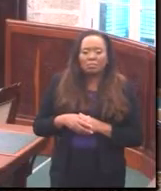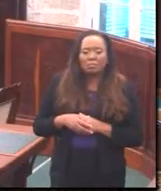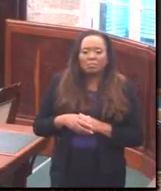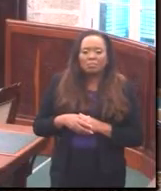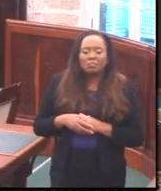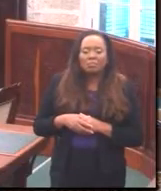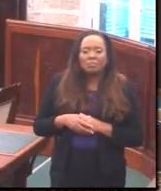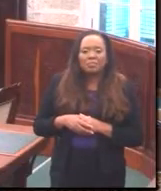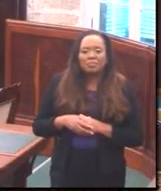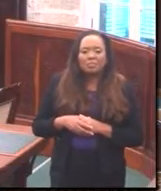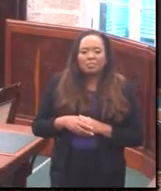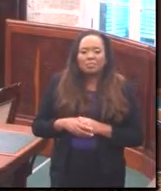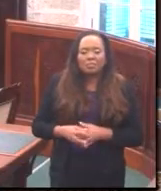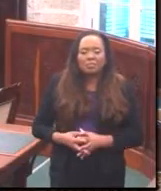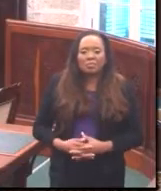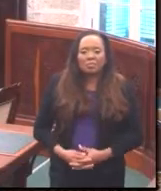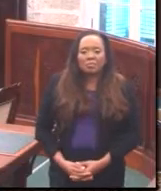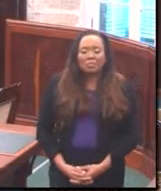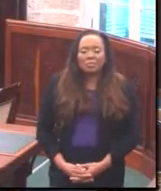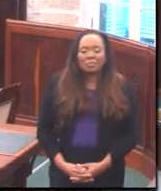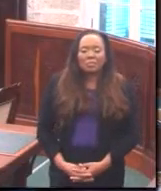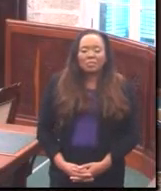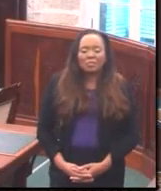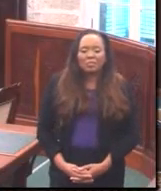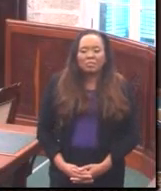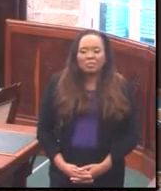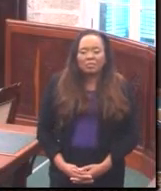One, two, three, four.